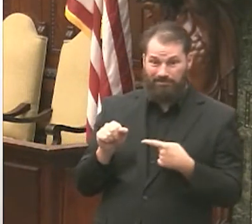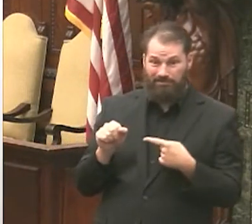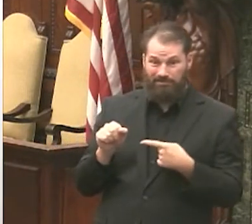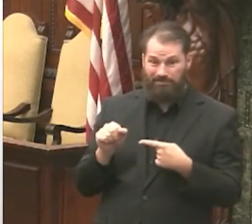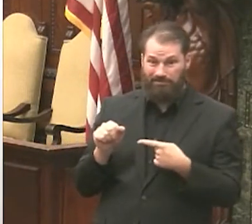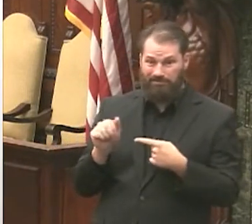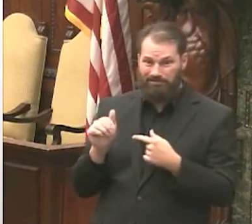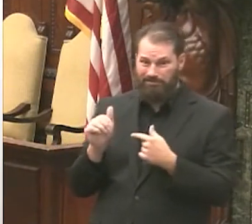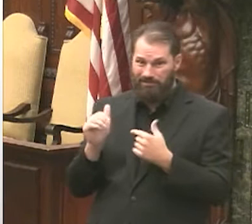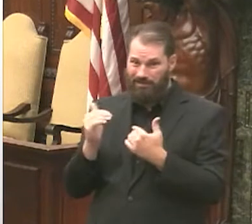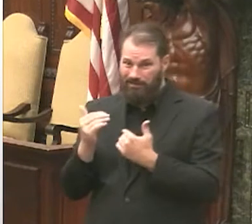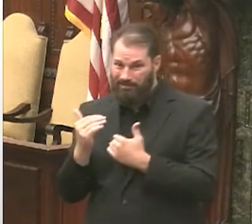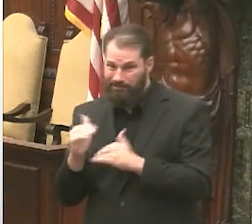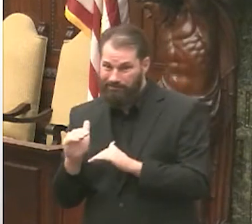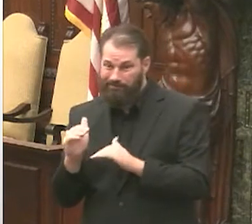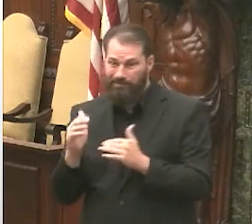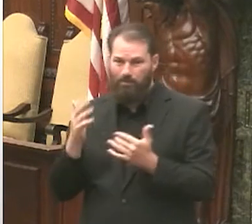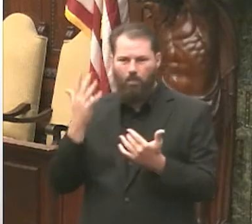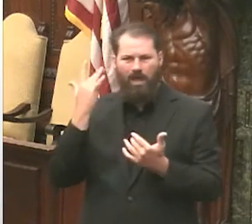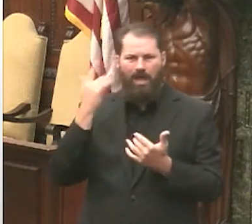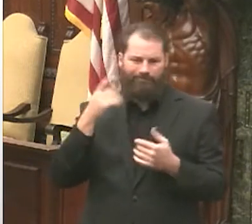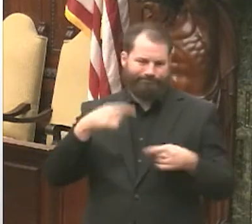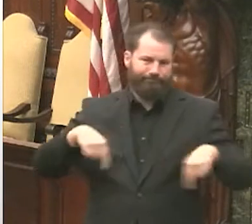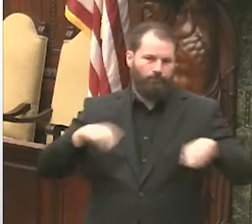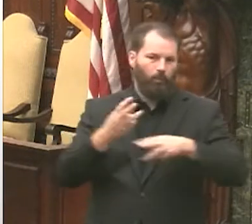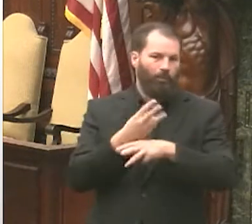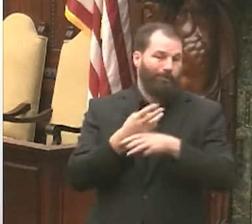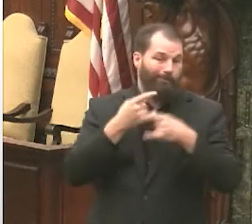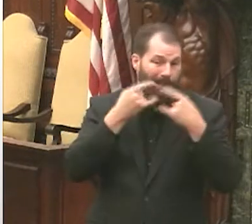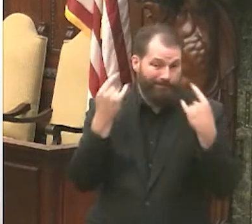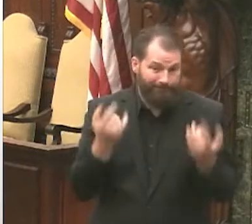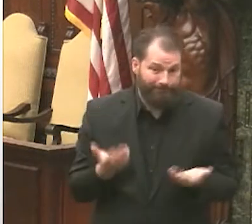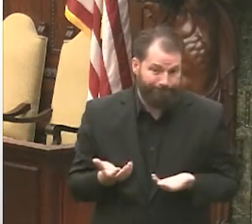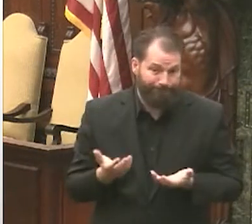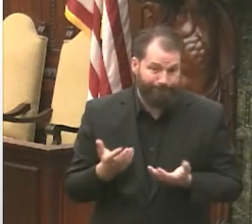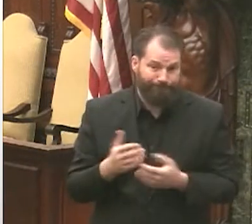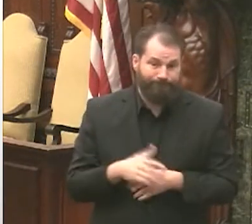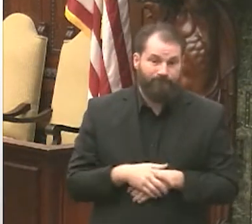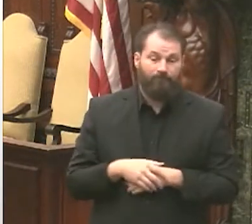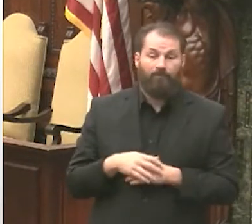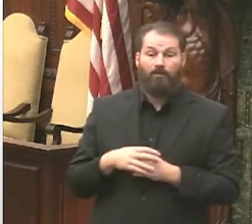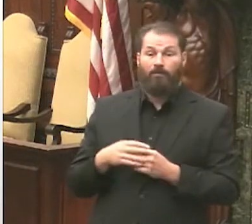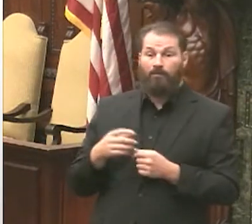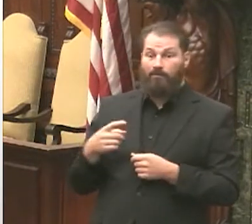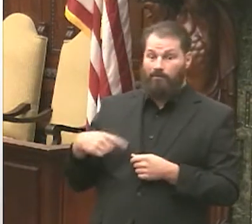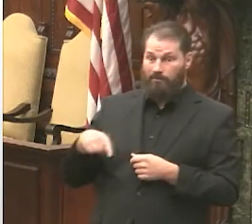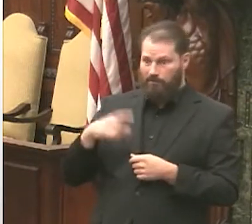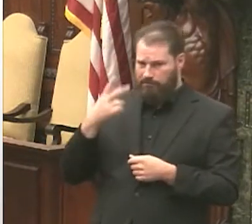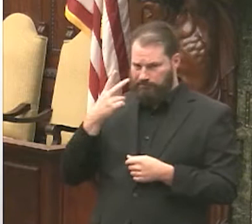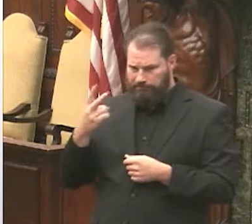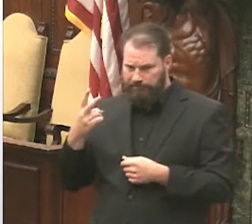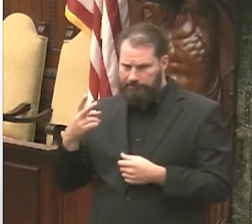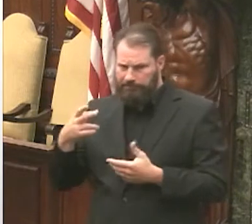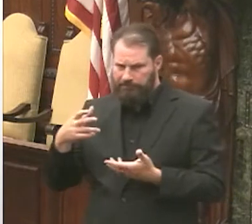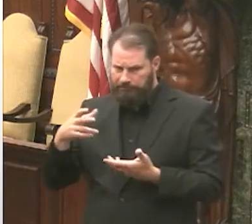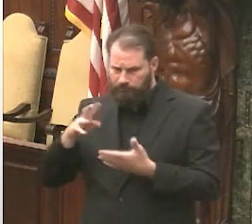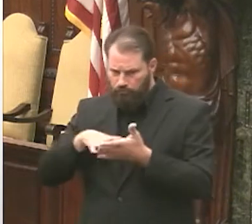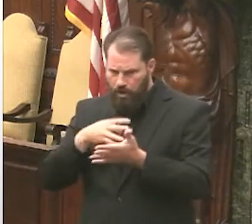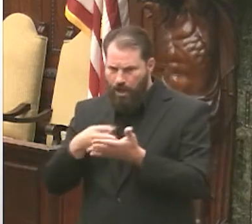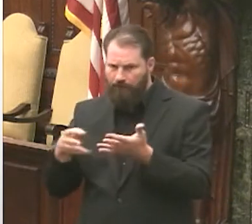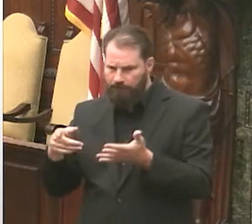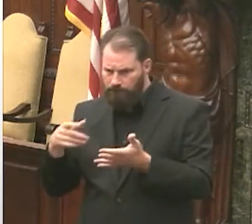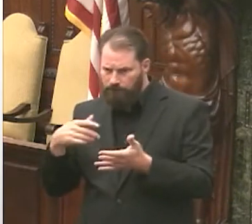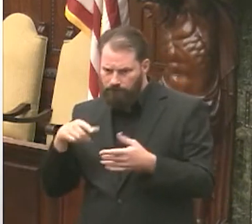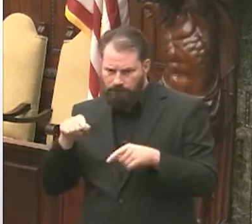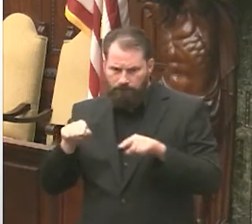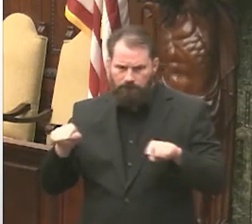I note today that the percent of people who are wearing masks in our observations, as we see in the graph posted on our website, has fallen in the last